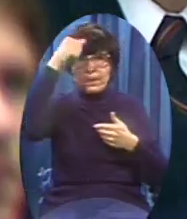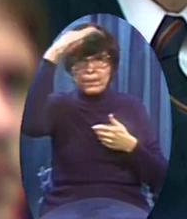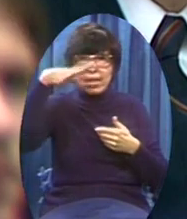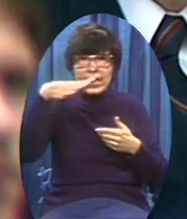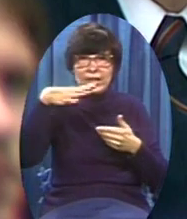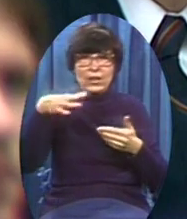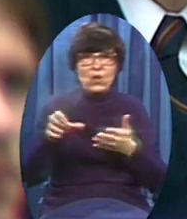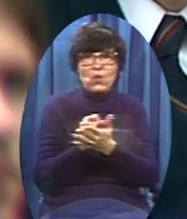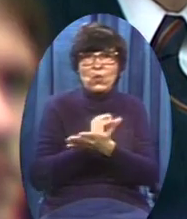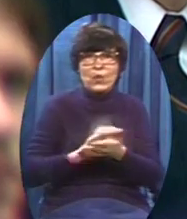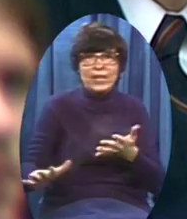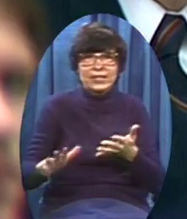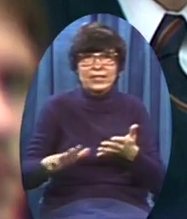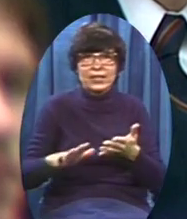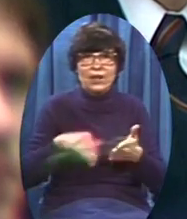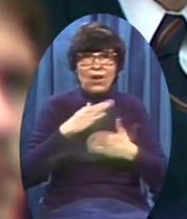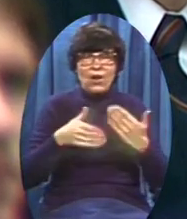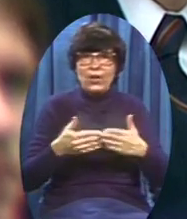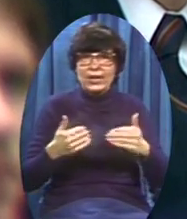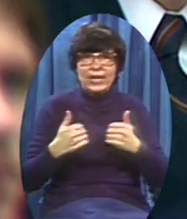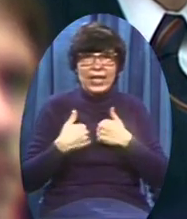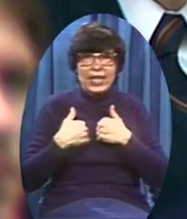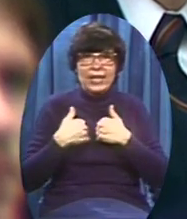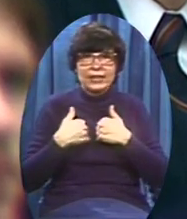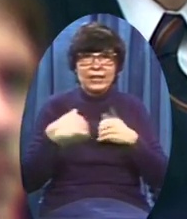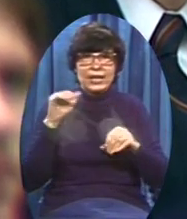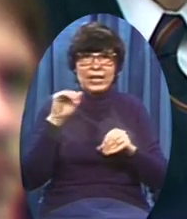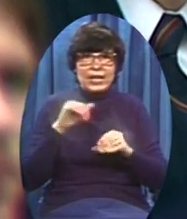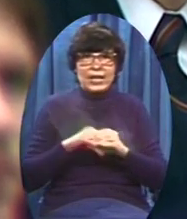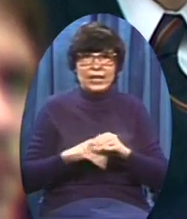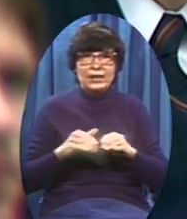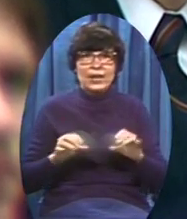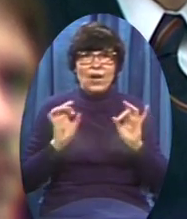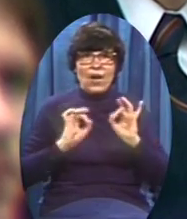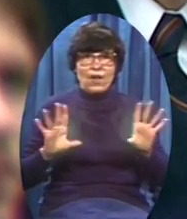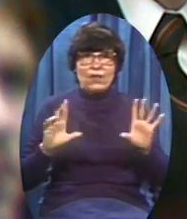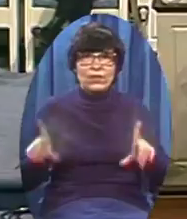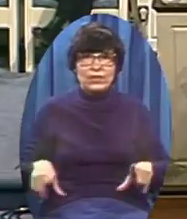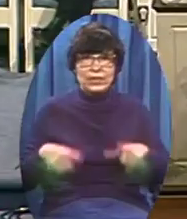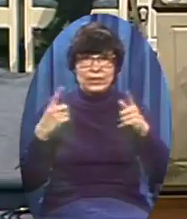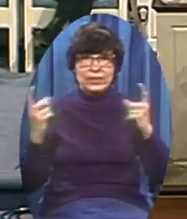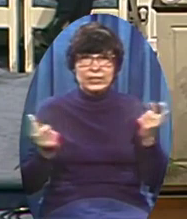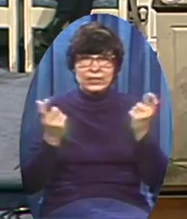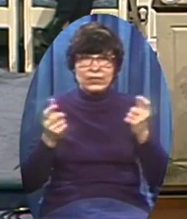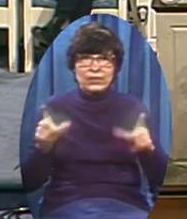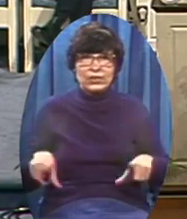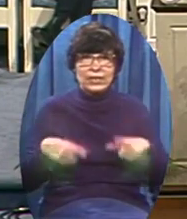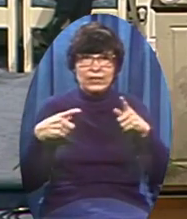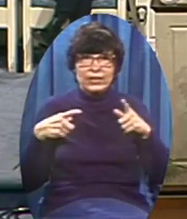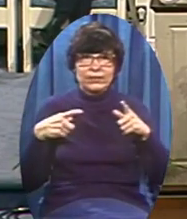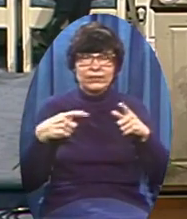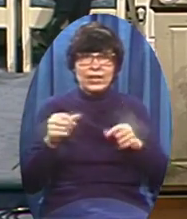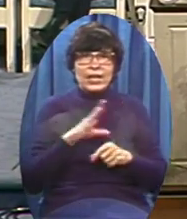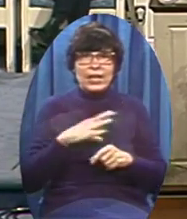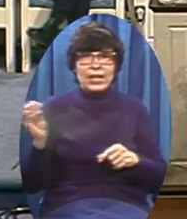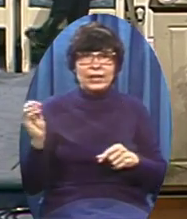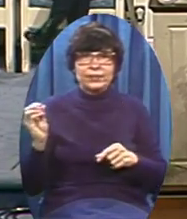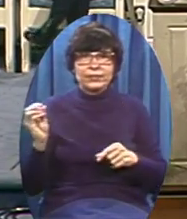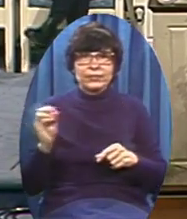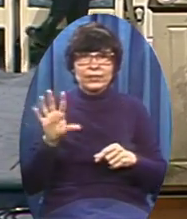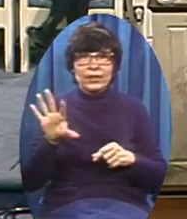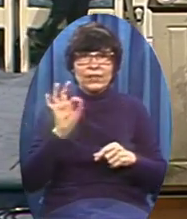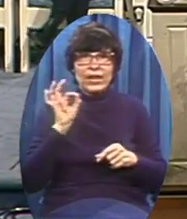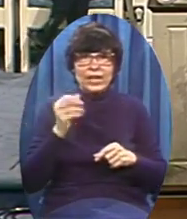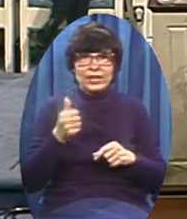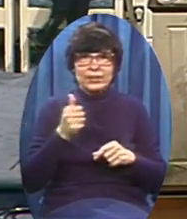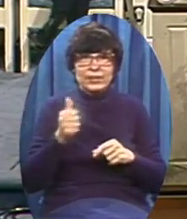in riotous living. And finally, this young Jewish lad found himself the keeper